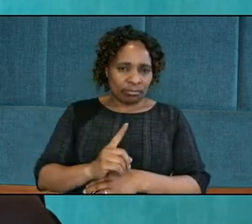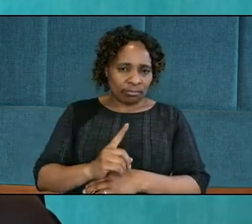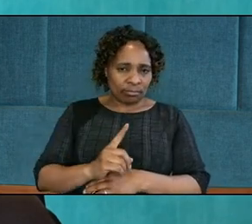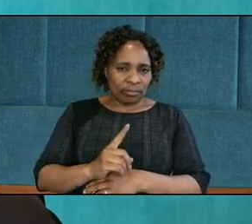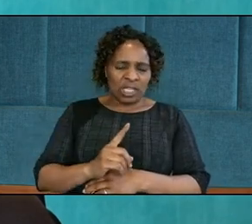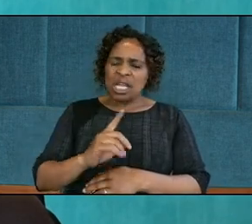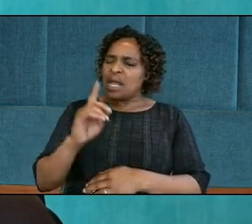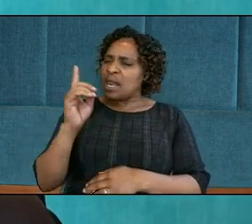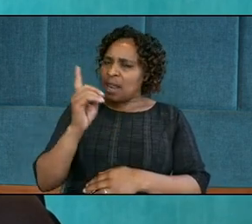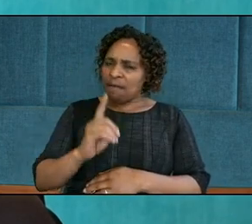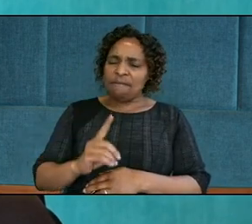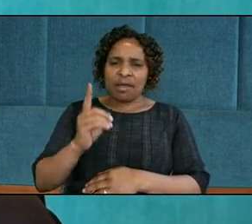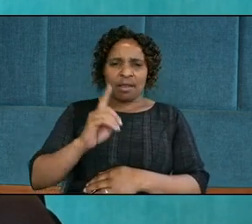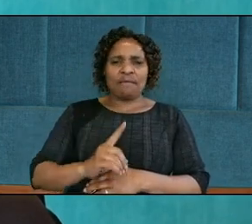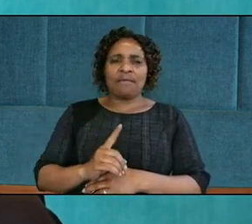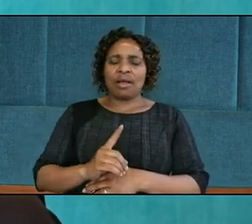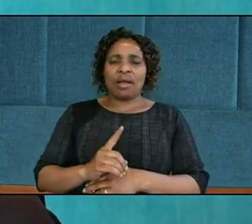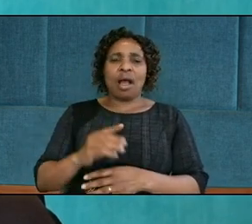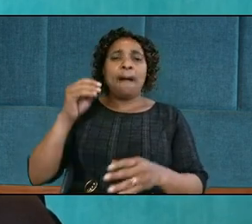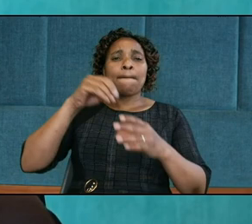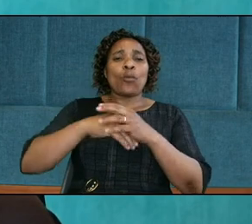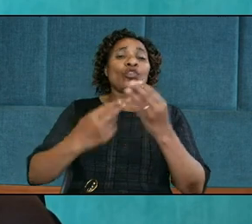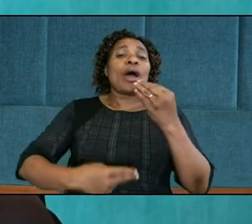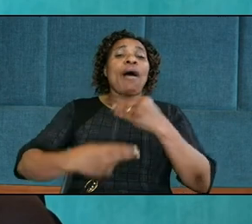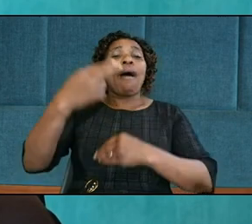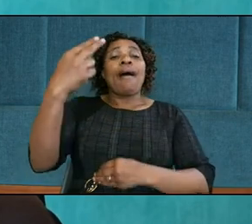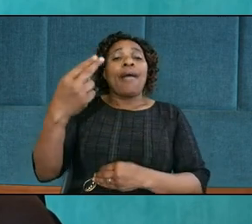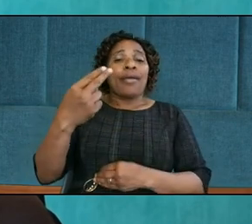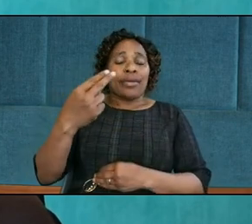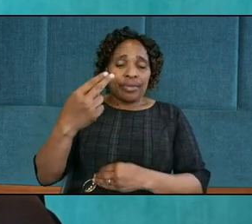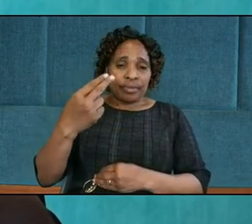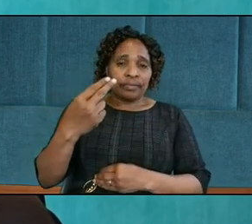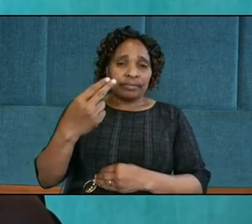not to put